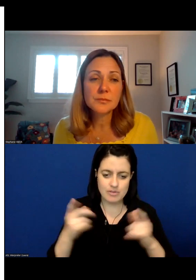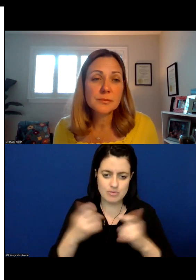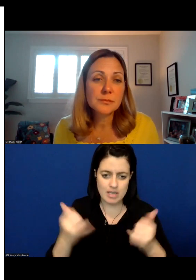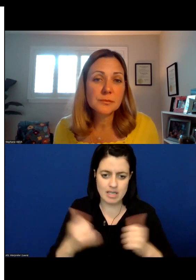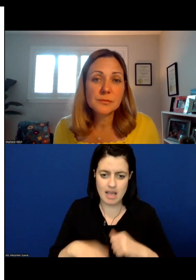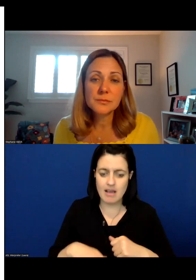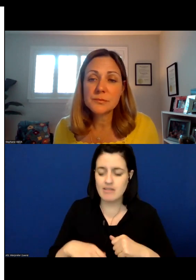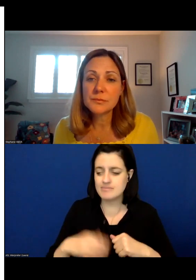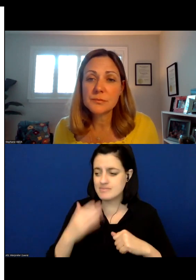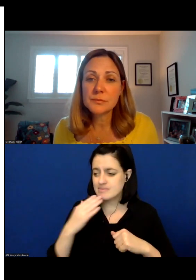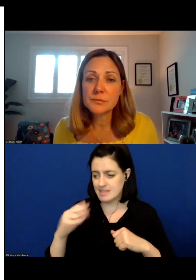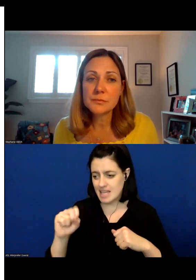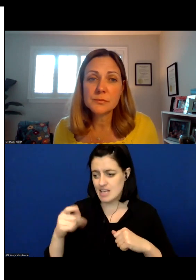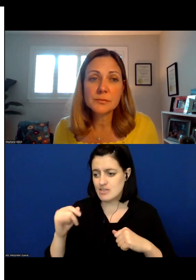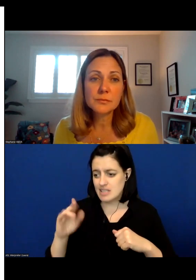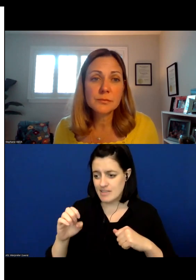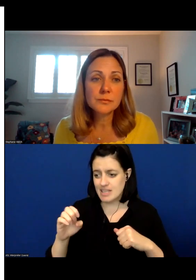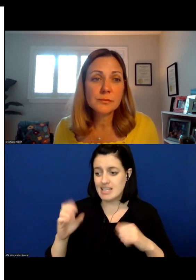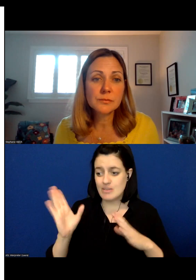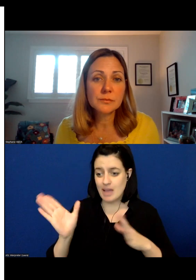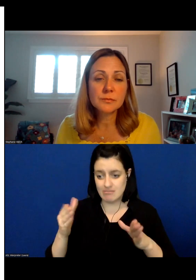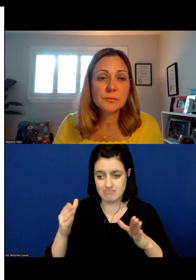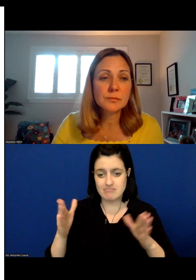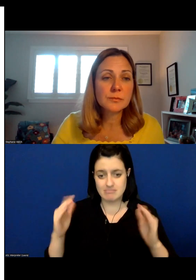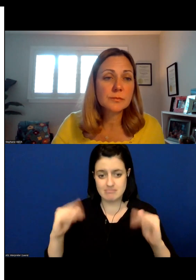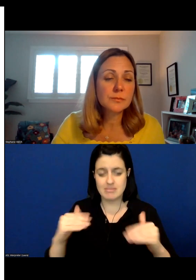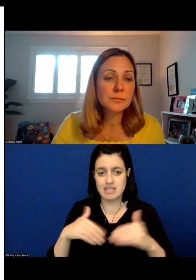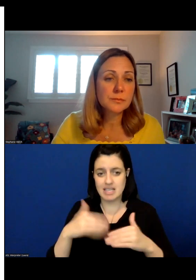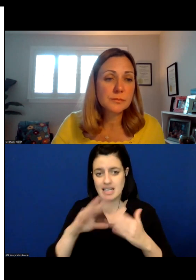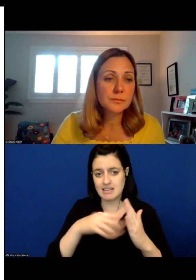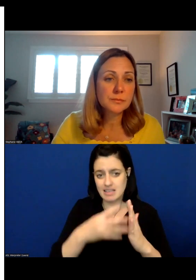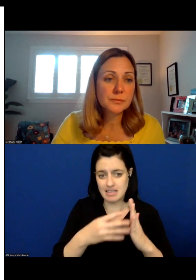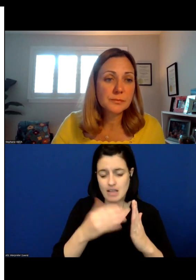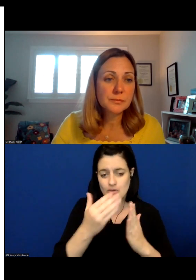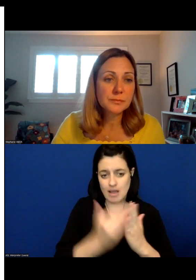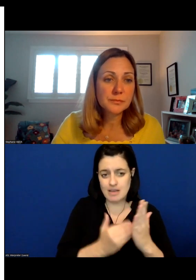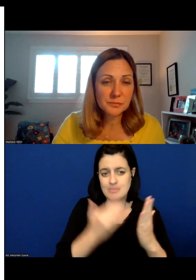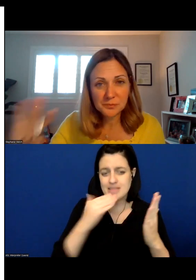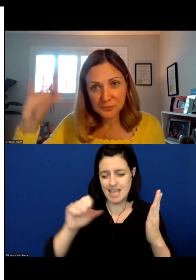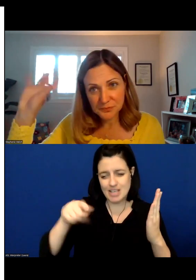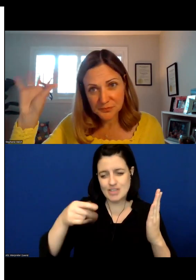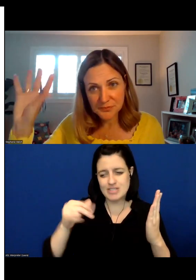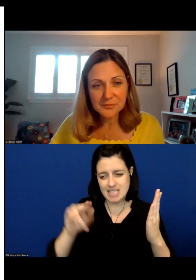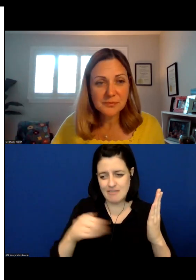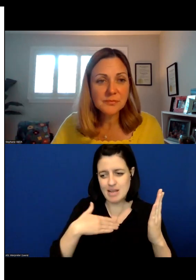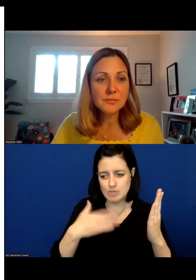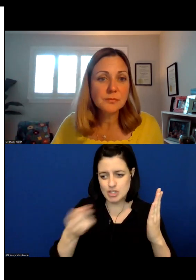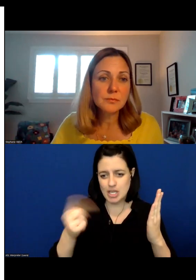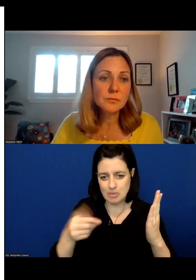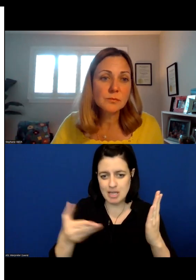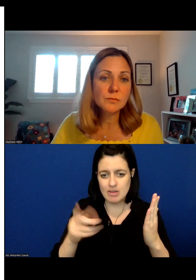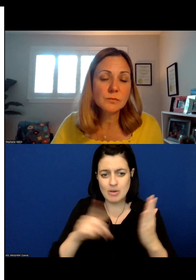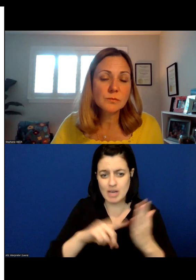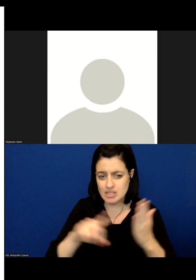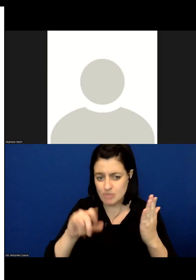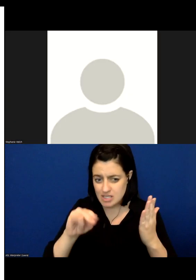Thank you, Stephanie. And with that, I think we will pivot to our next agenda item. Thank you so much, Stephanie. Appreciate you being here. Just want to check in and